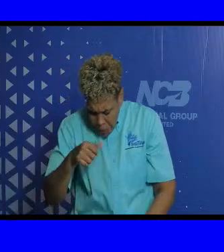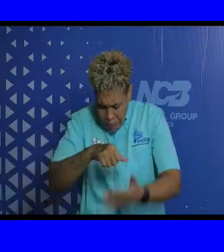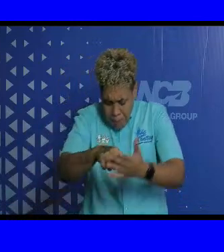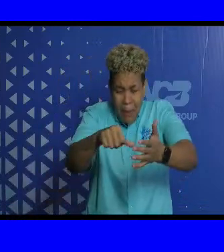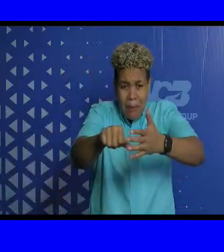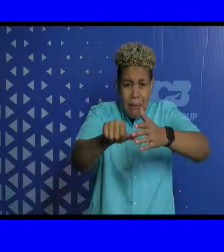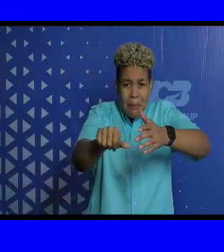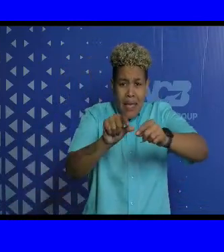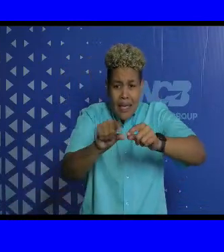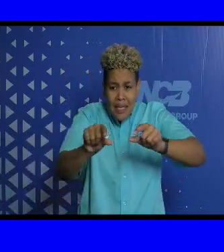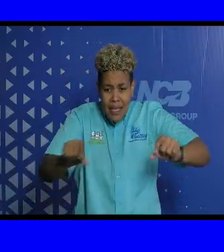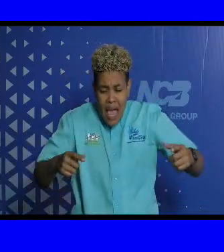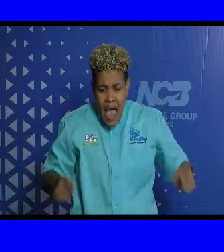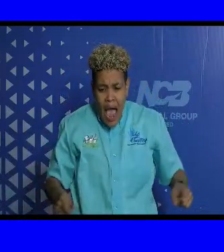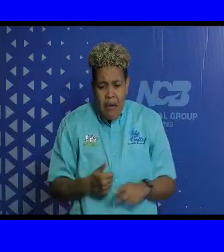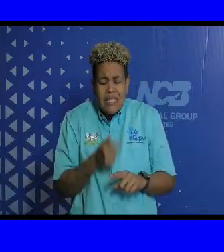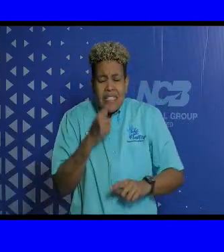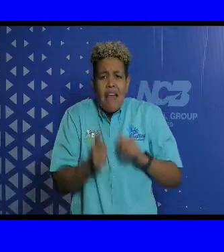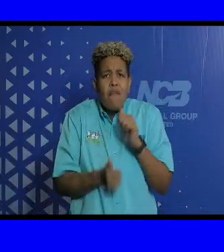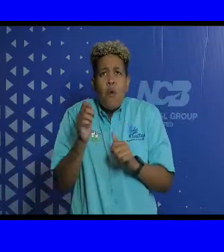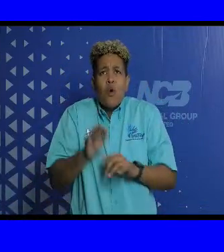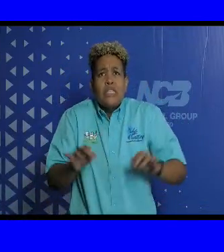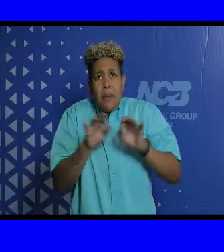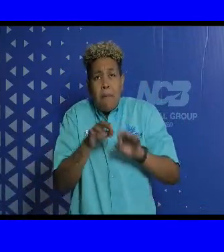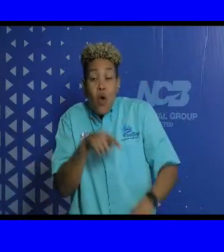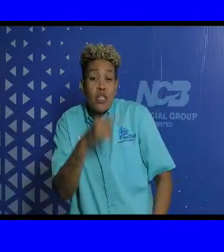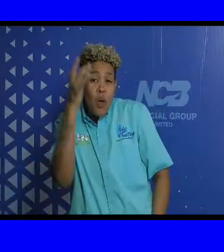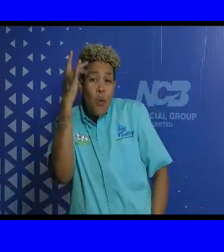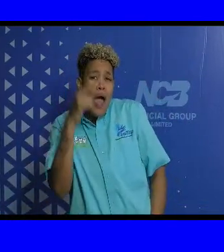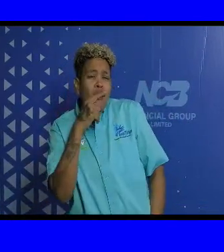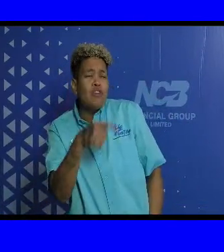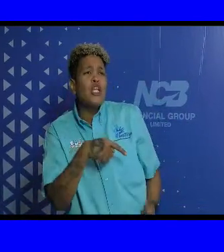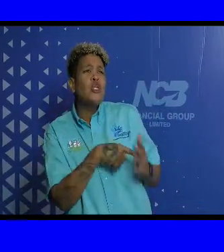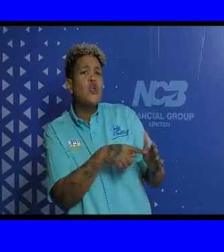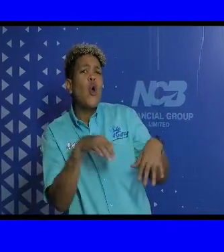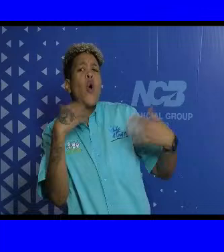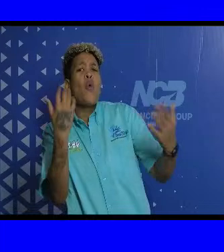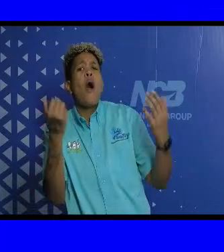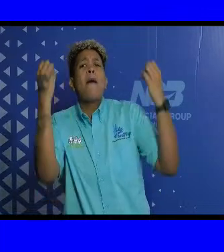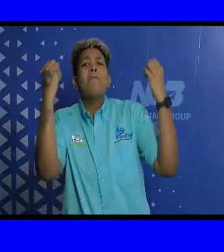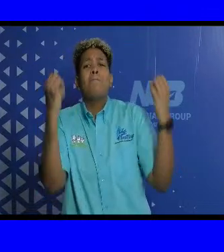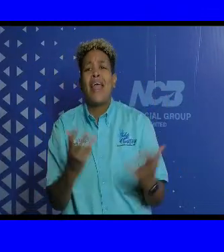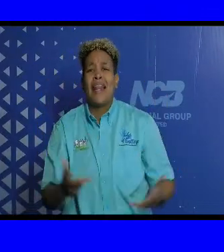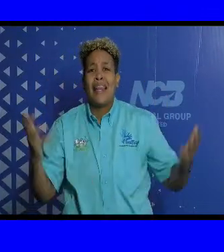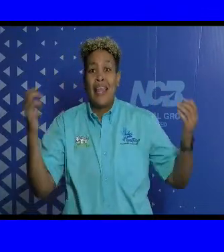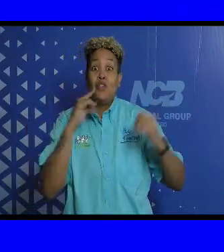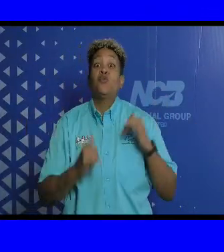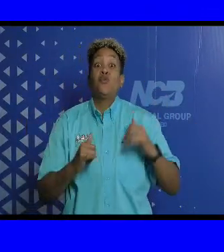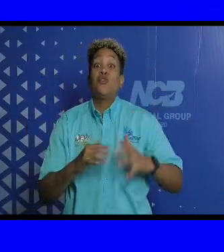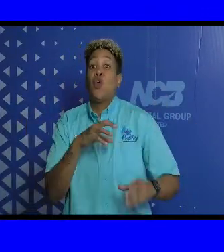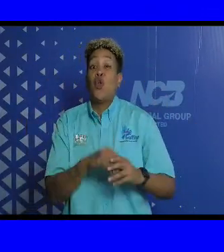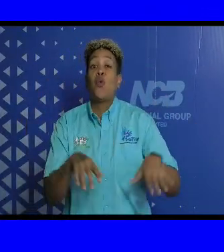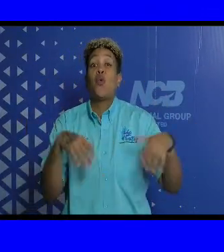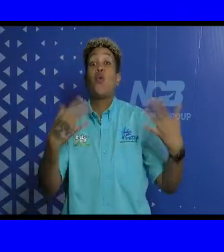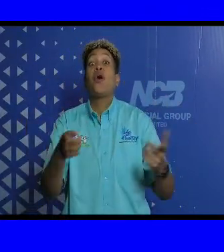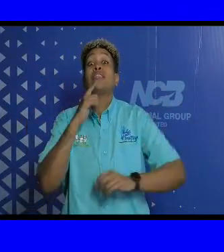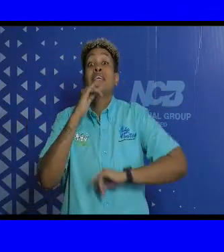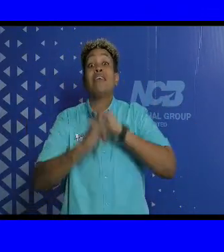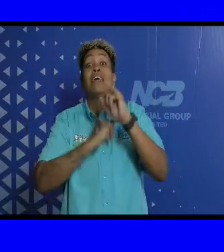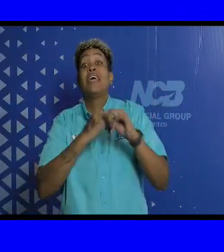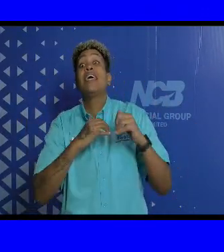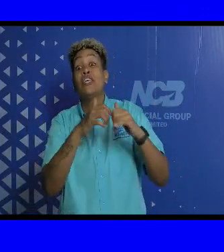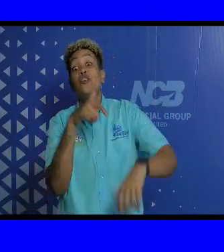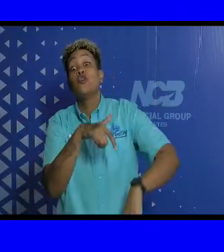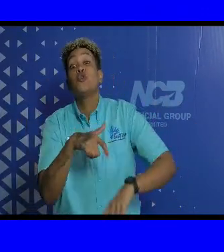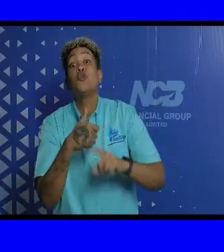paying dividends is most important because it signifies many things, which would include that the